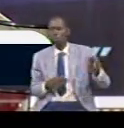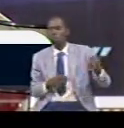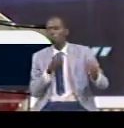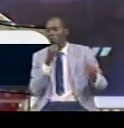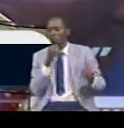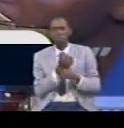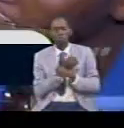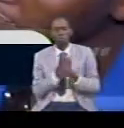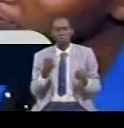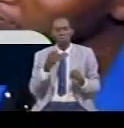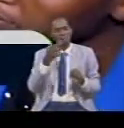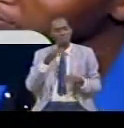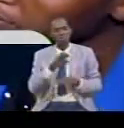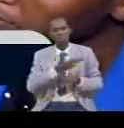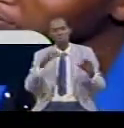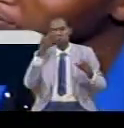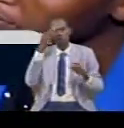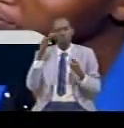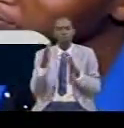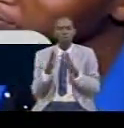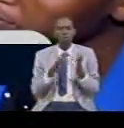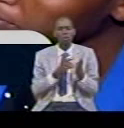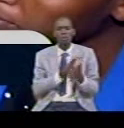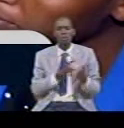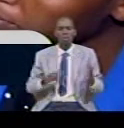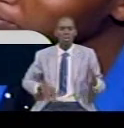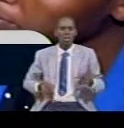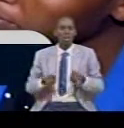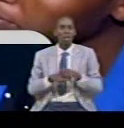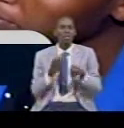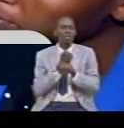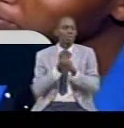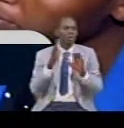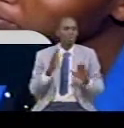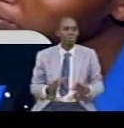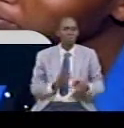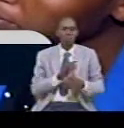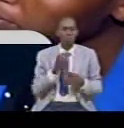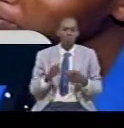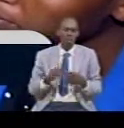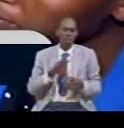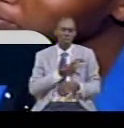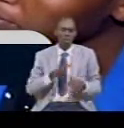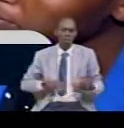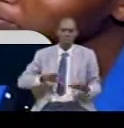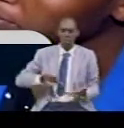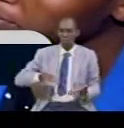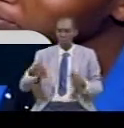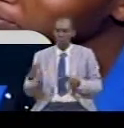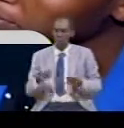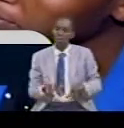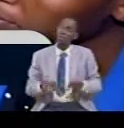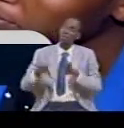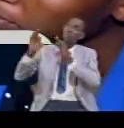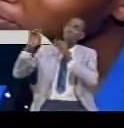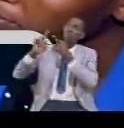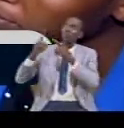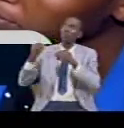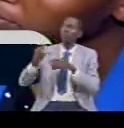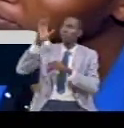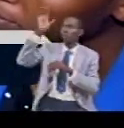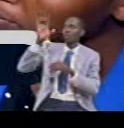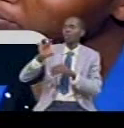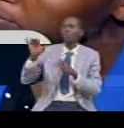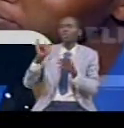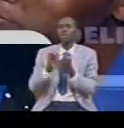Jesus Christ as Savior. Only after he died and went to the cross, and that's the time they knew the Lord